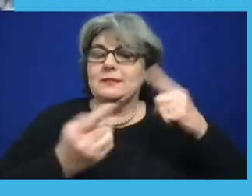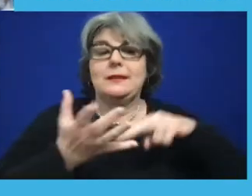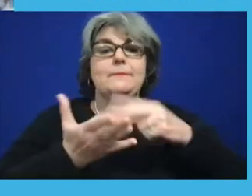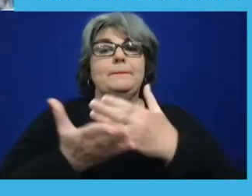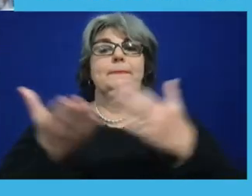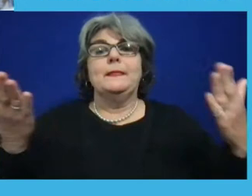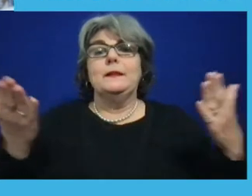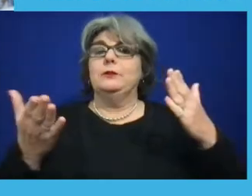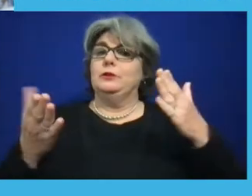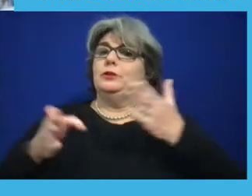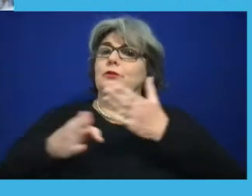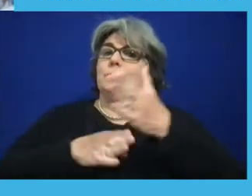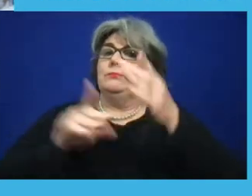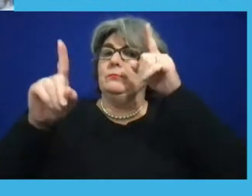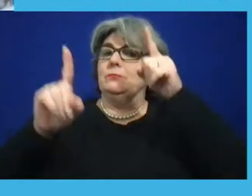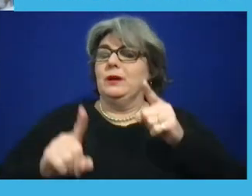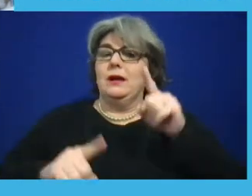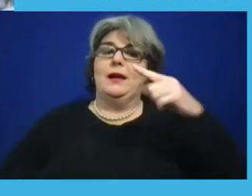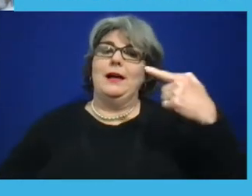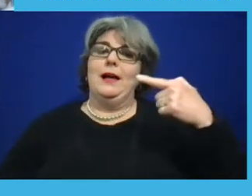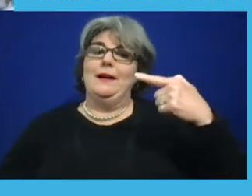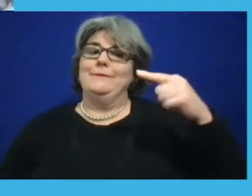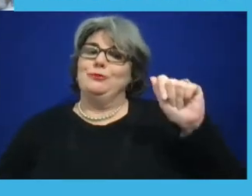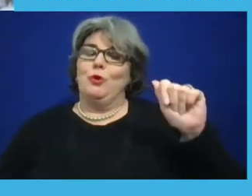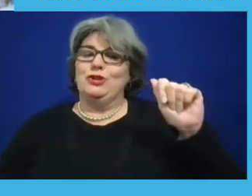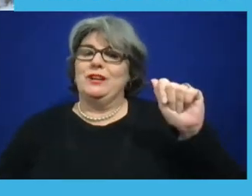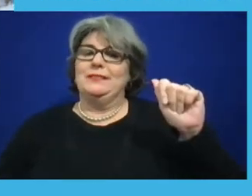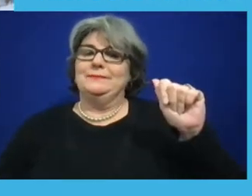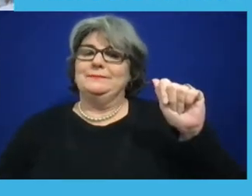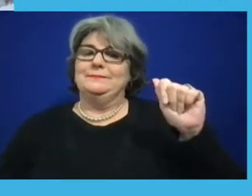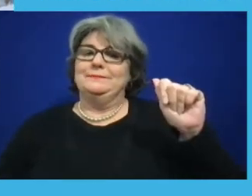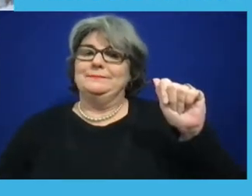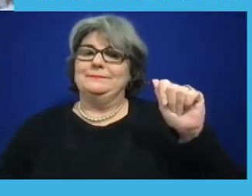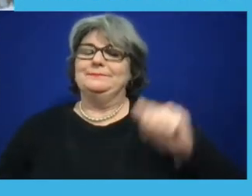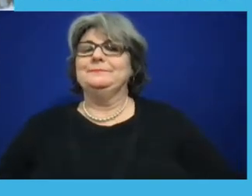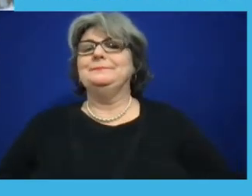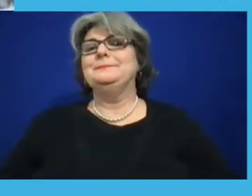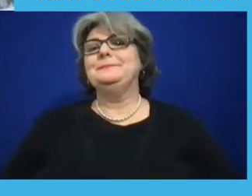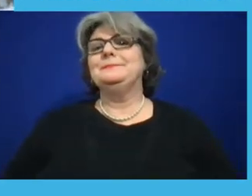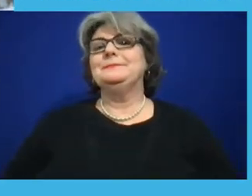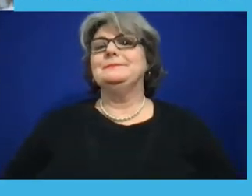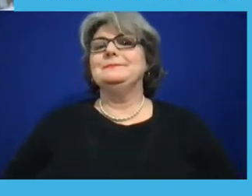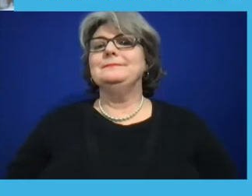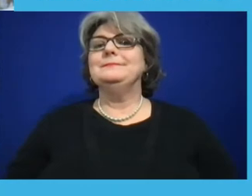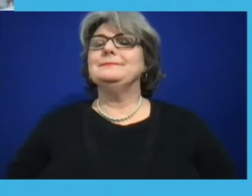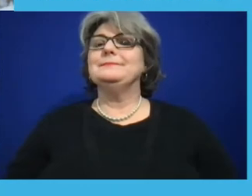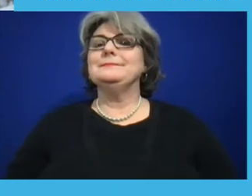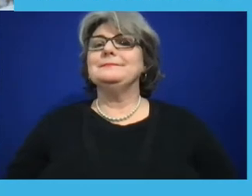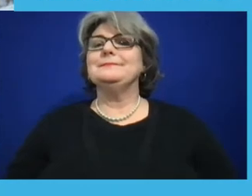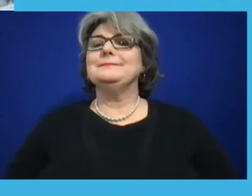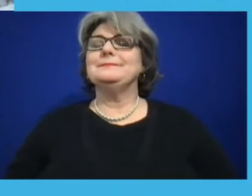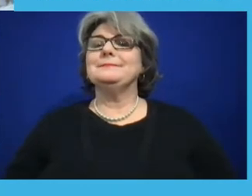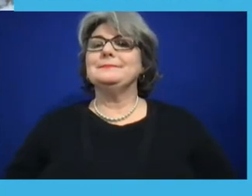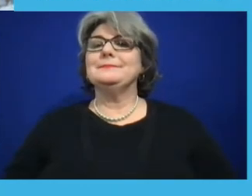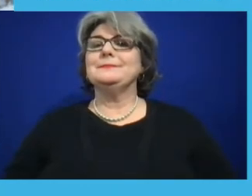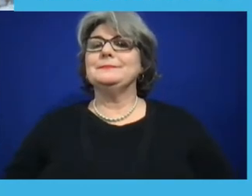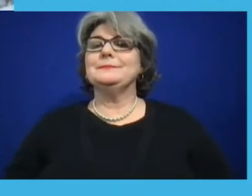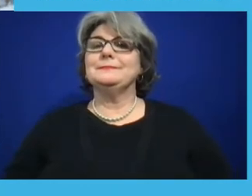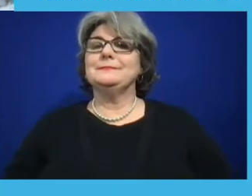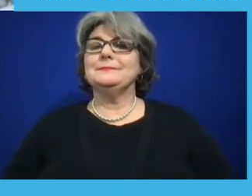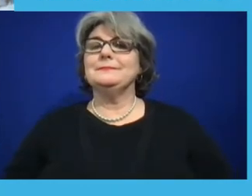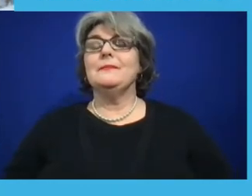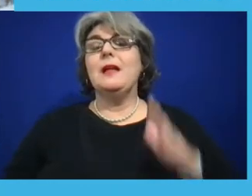be front of mind, not last minute thoughts. I intend to be the Maynard Jackson of Georgia.